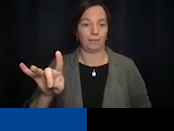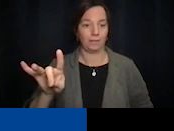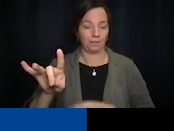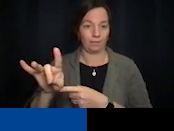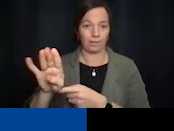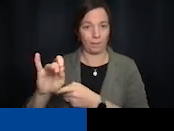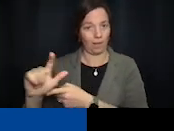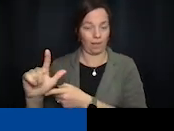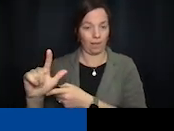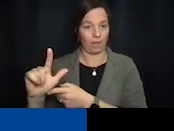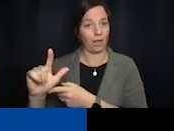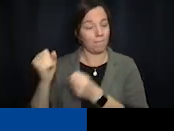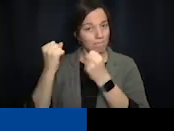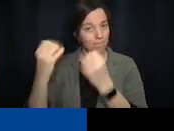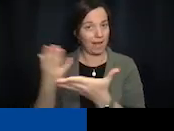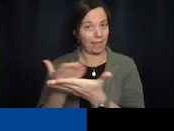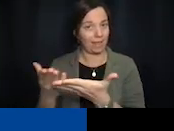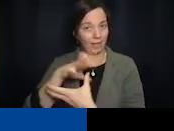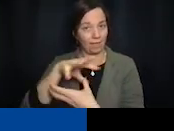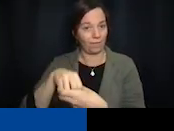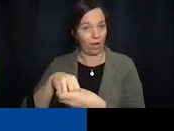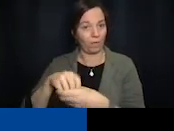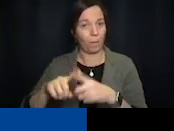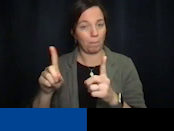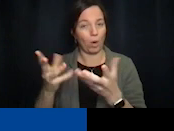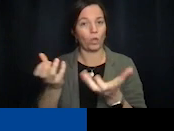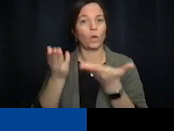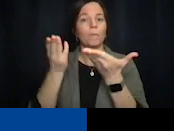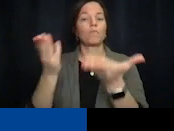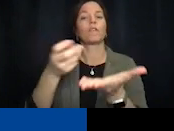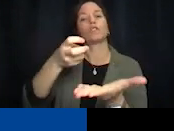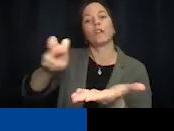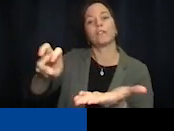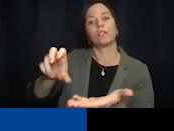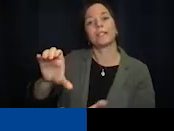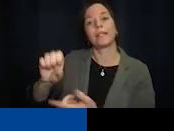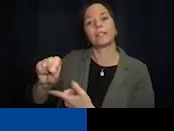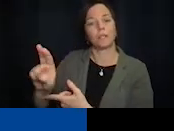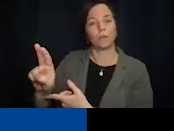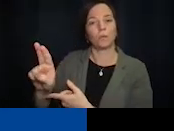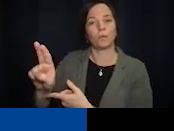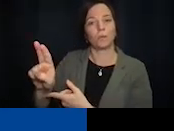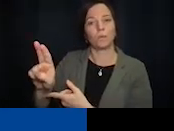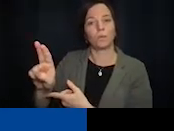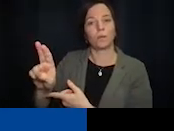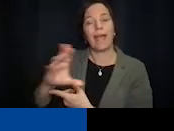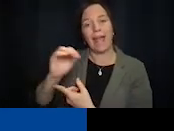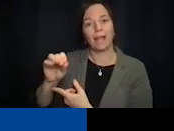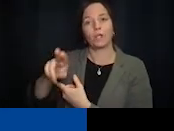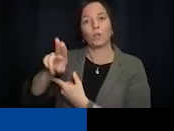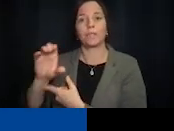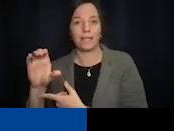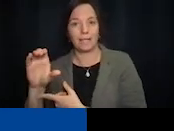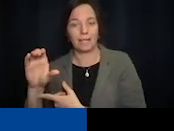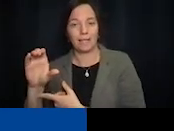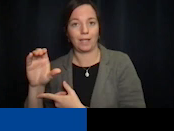There's multiple prongs to it, and the overall emphasis of the bill was to improve transfer to CSU and UCs. A piece of